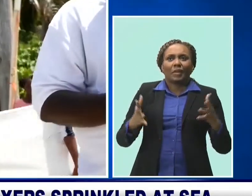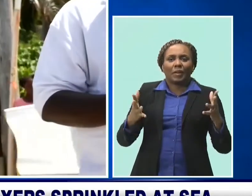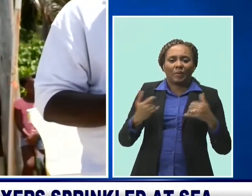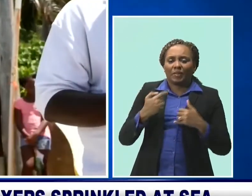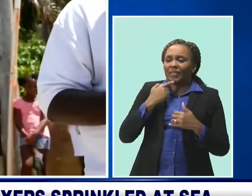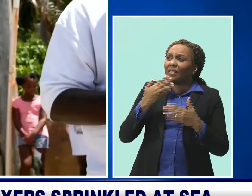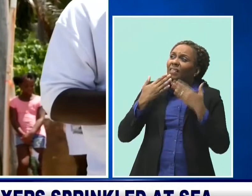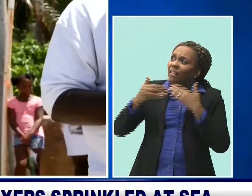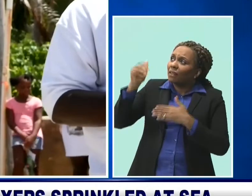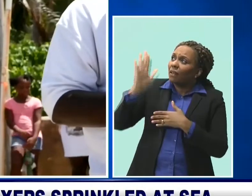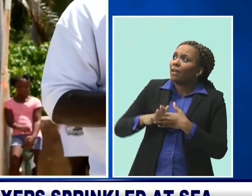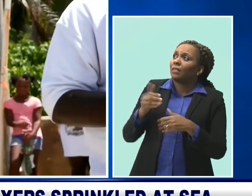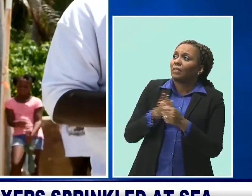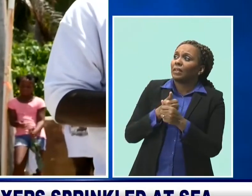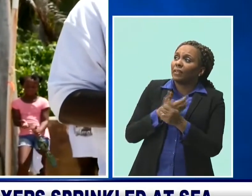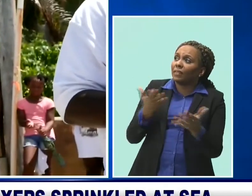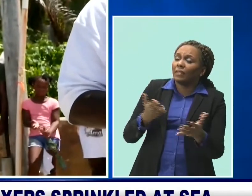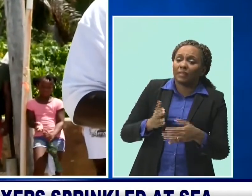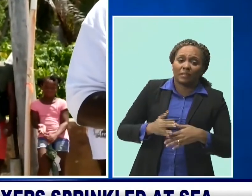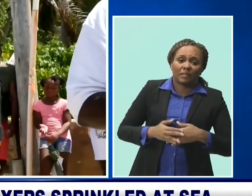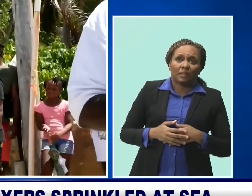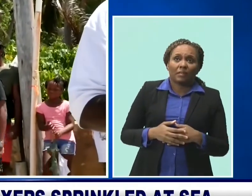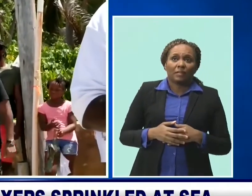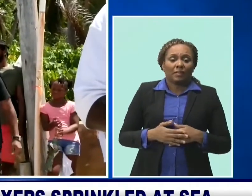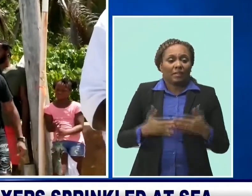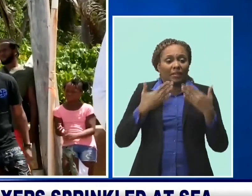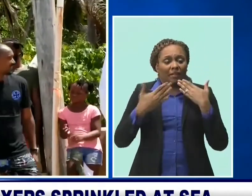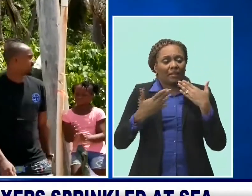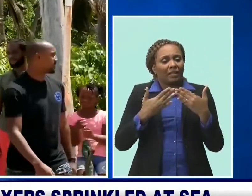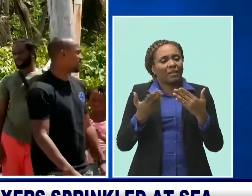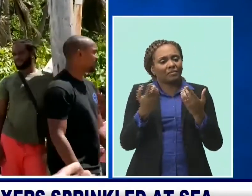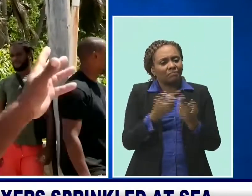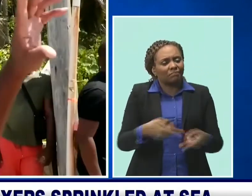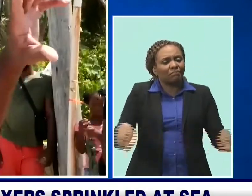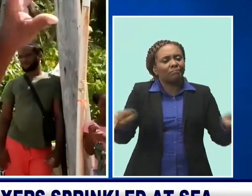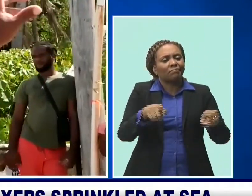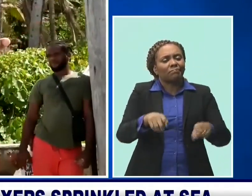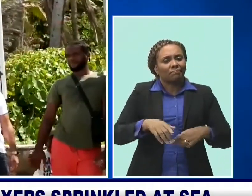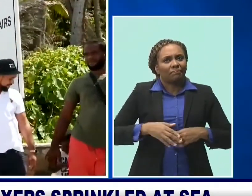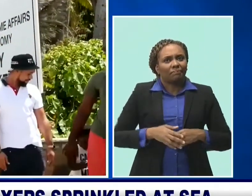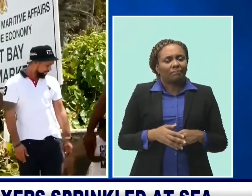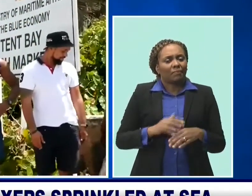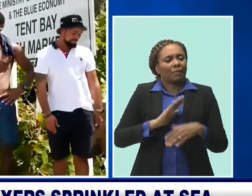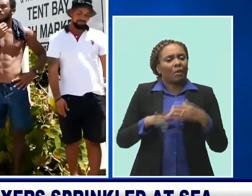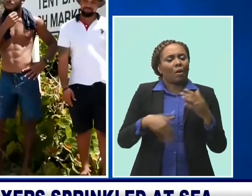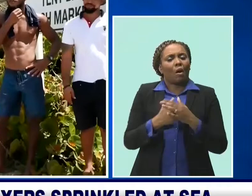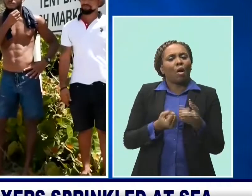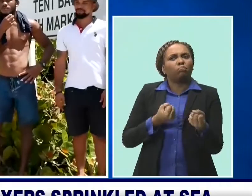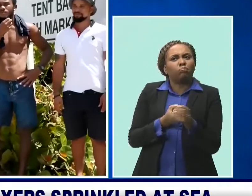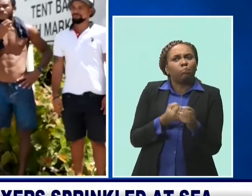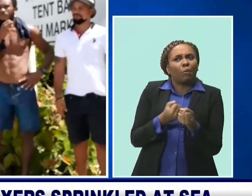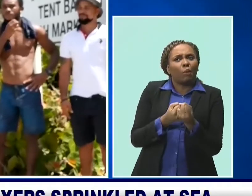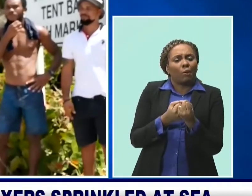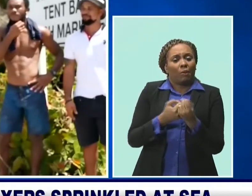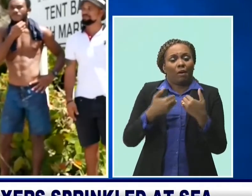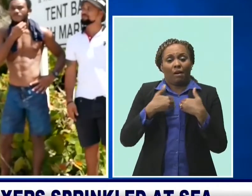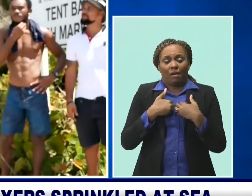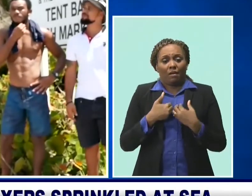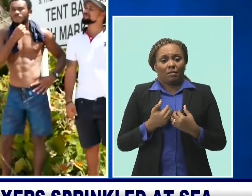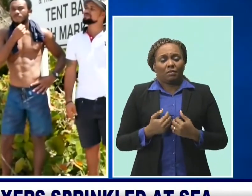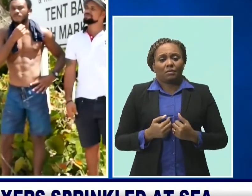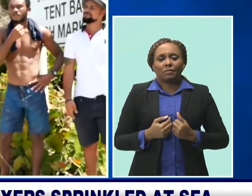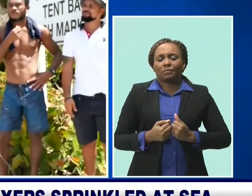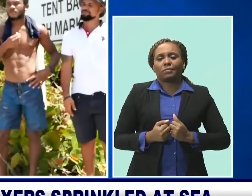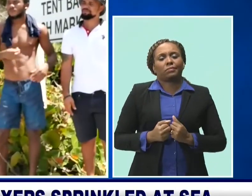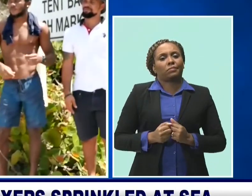for everything and thank everybody. All the support being tremendous from the time this thing